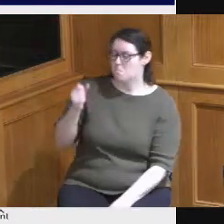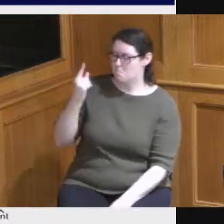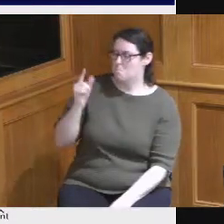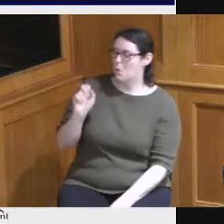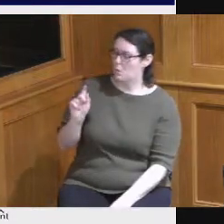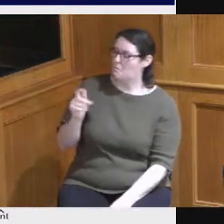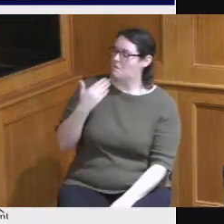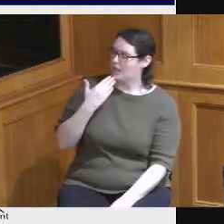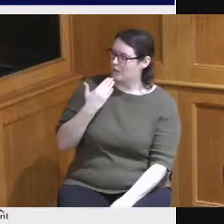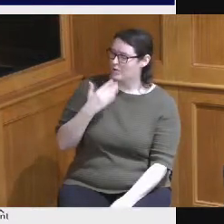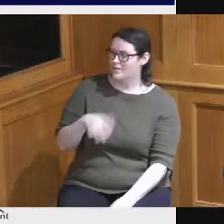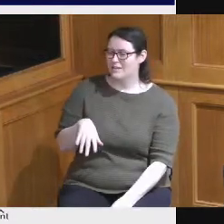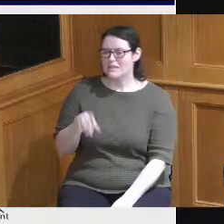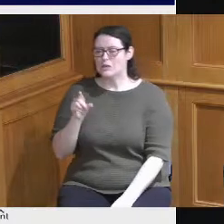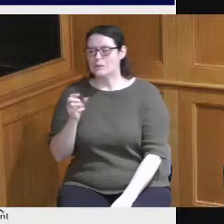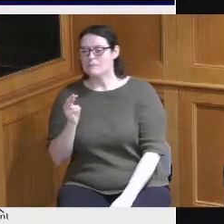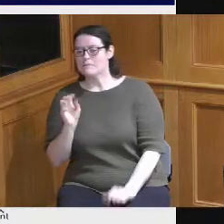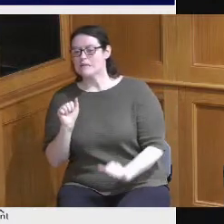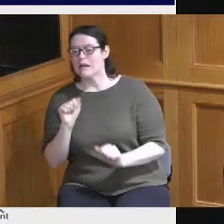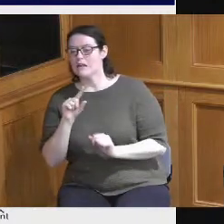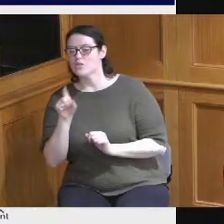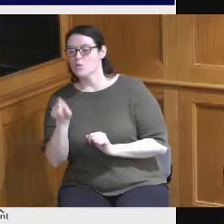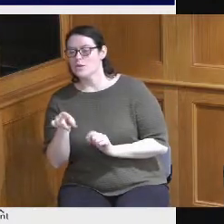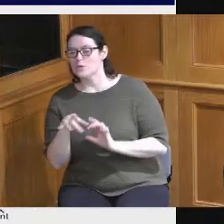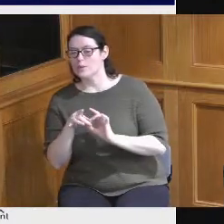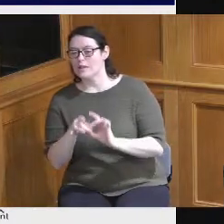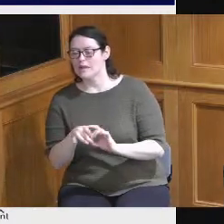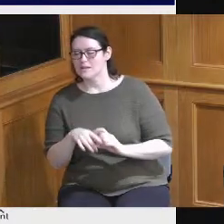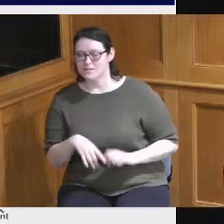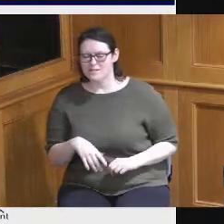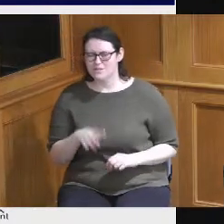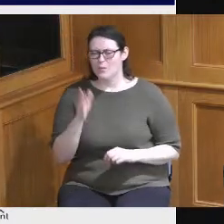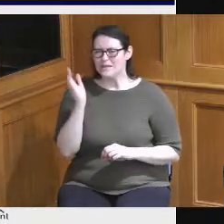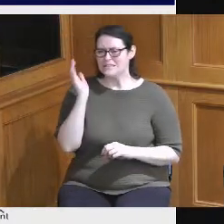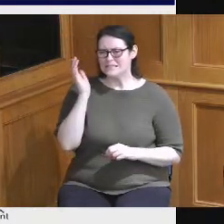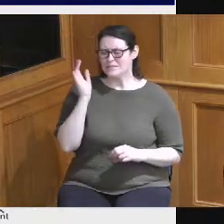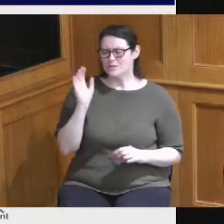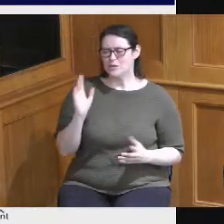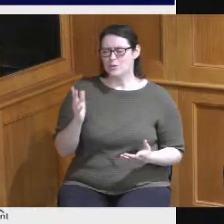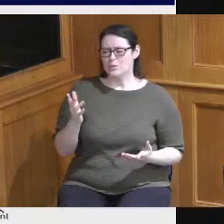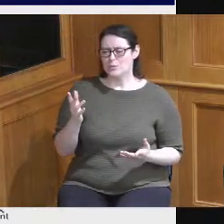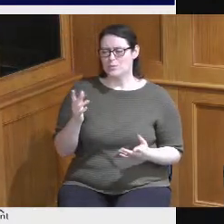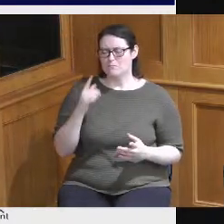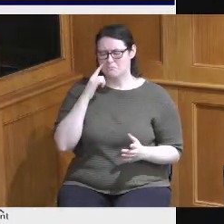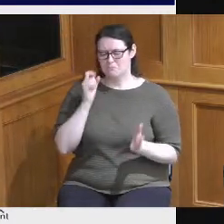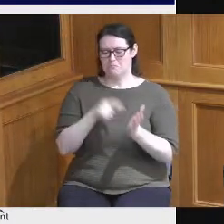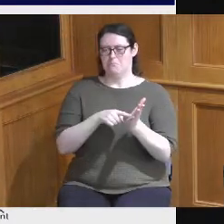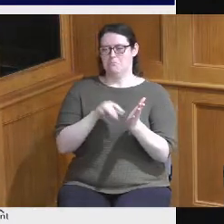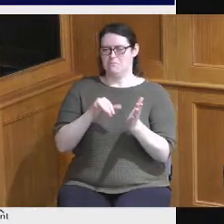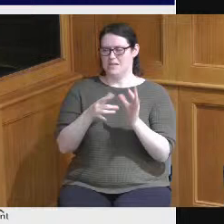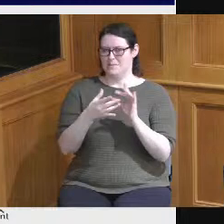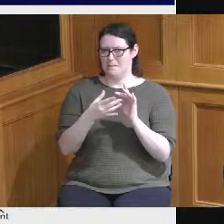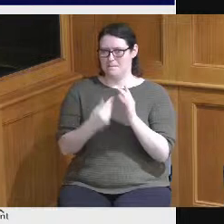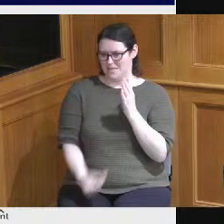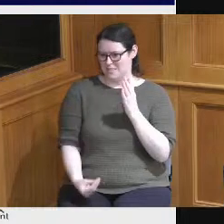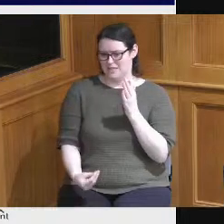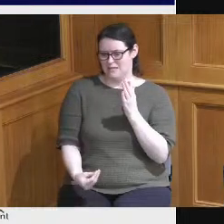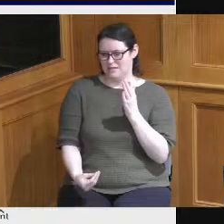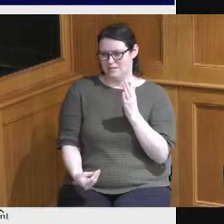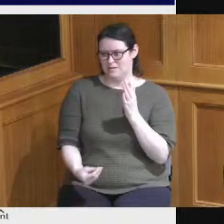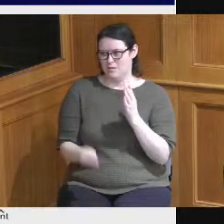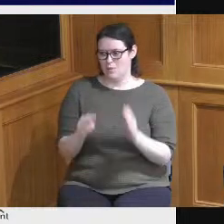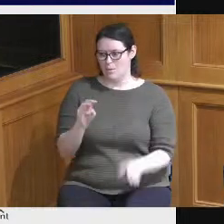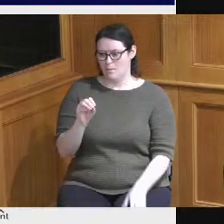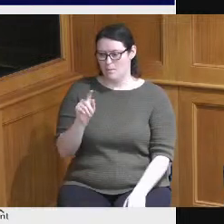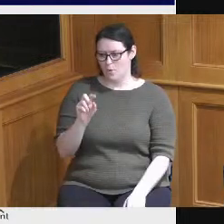you. Thank Absolutely. Can I ask a question about that? Yes, Commissioner. What seems to stand out that's missing for me is Motorola.